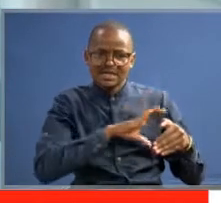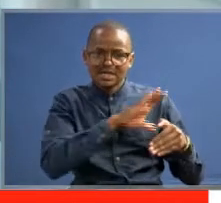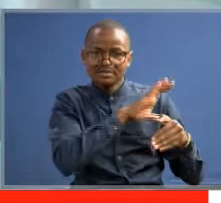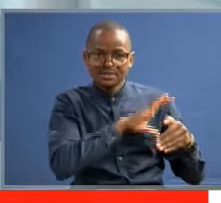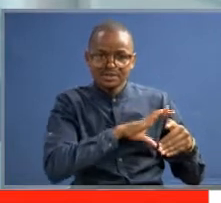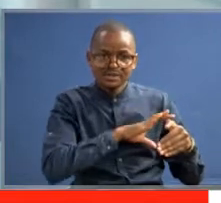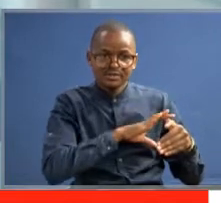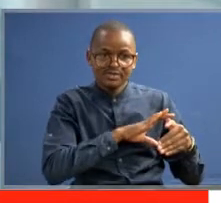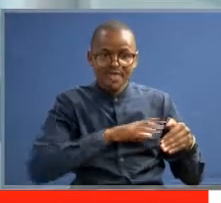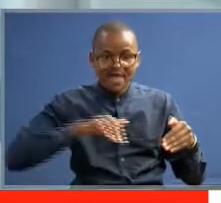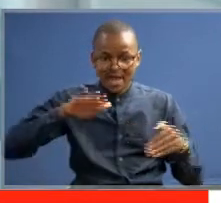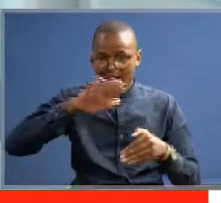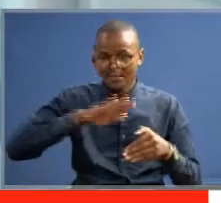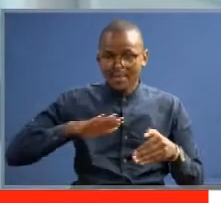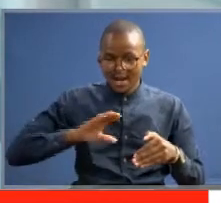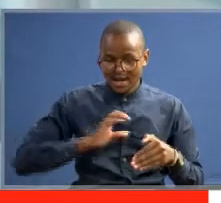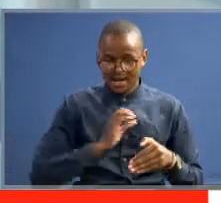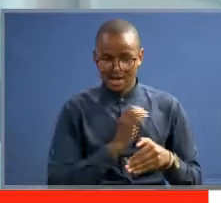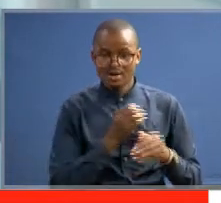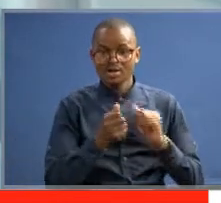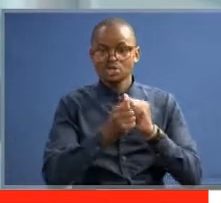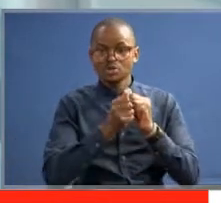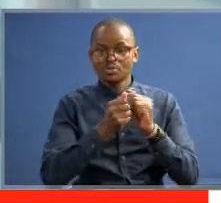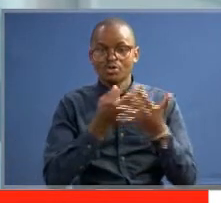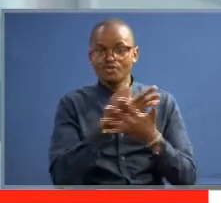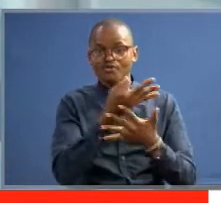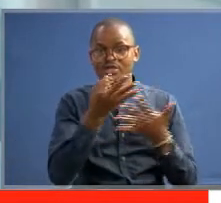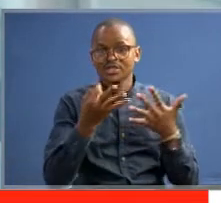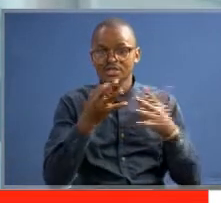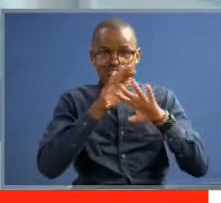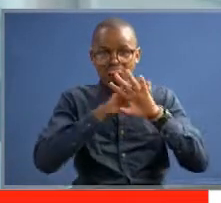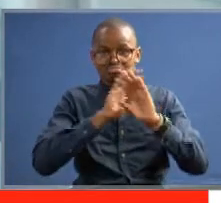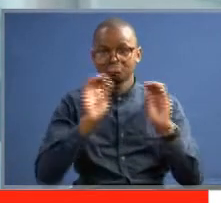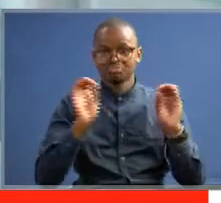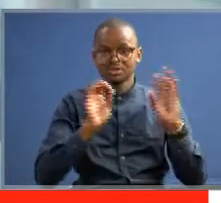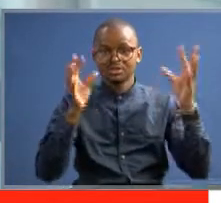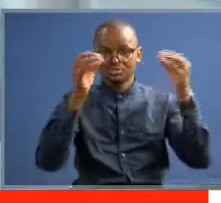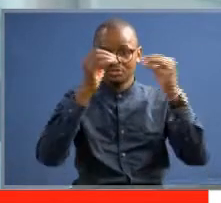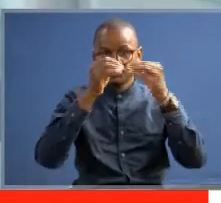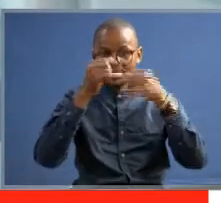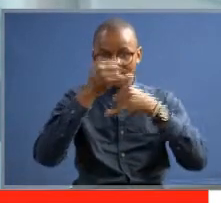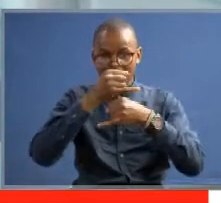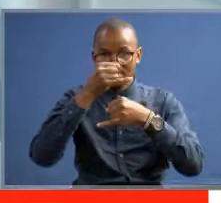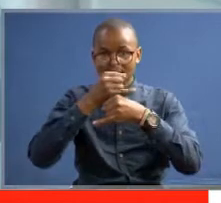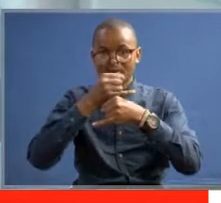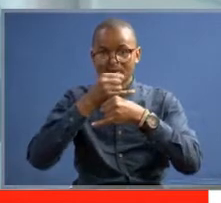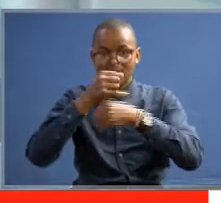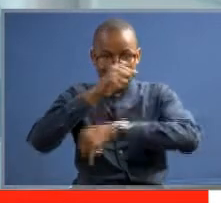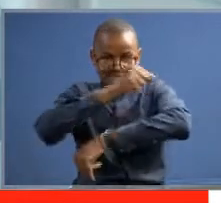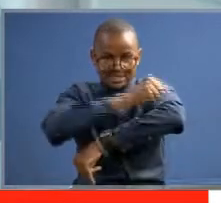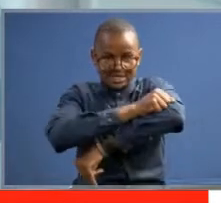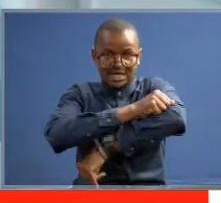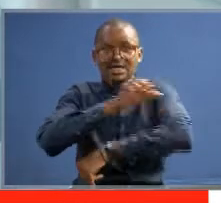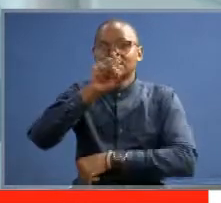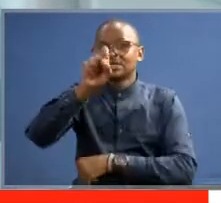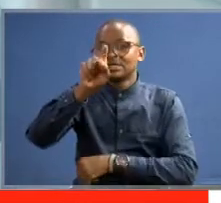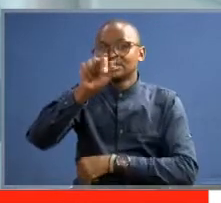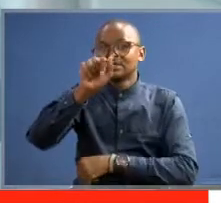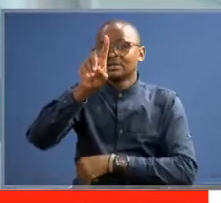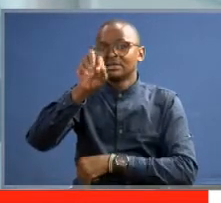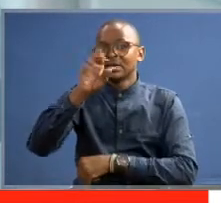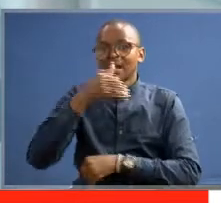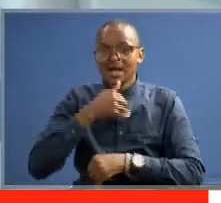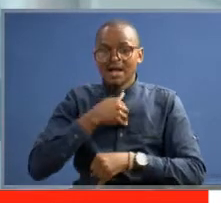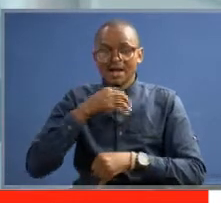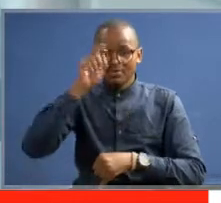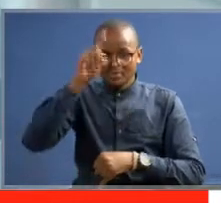one, the environment, our sports facilities were not good enough to meet the international standards, and an institution had to